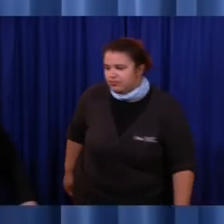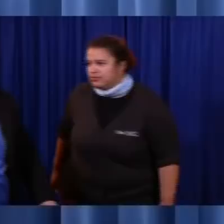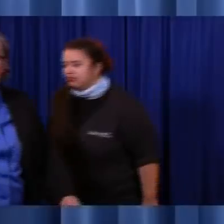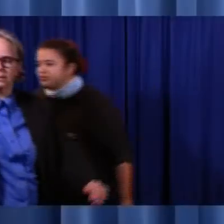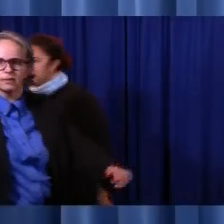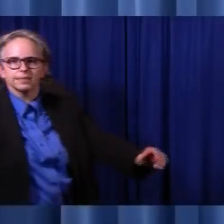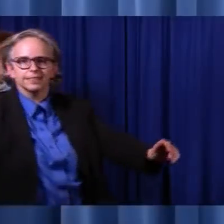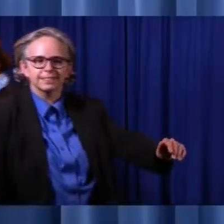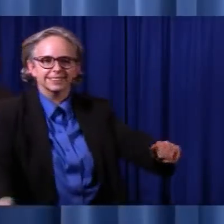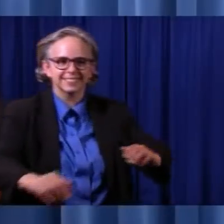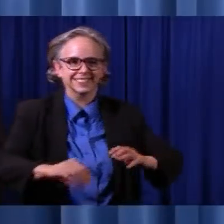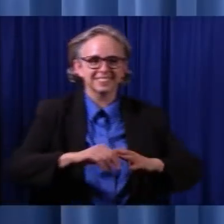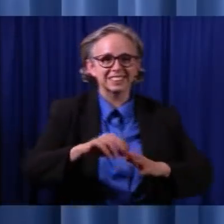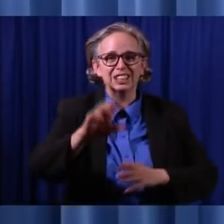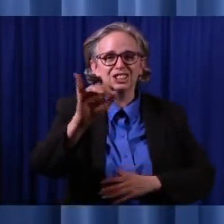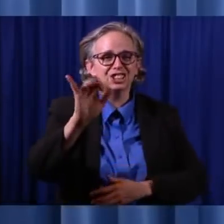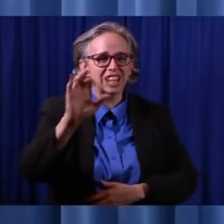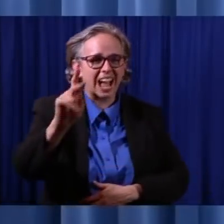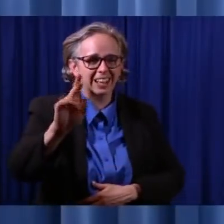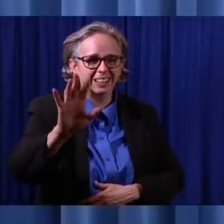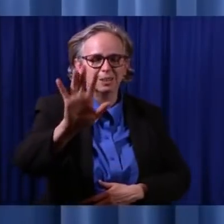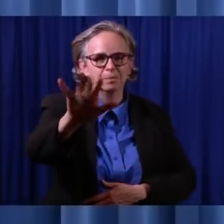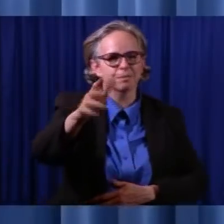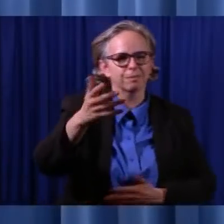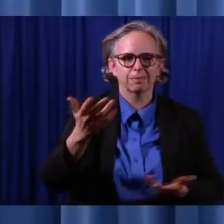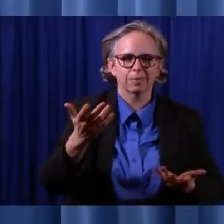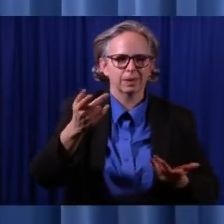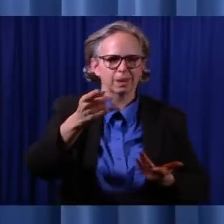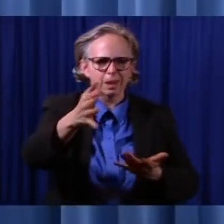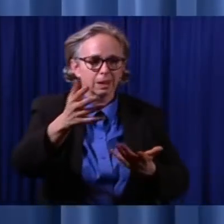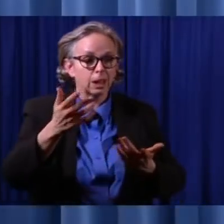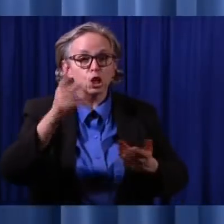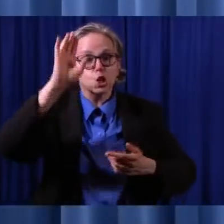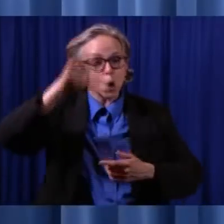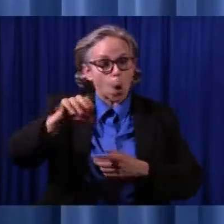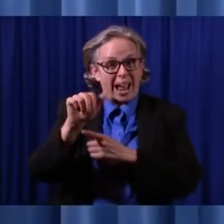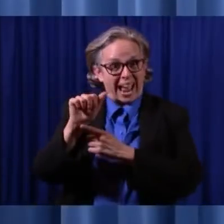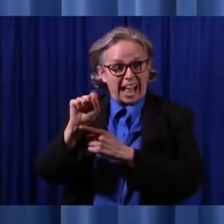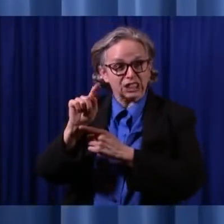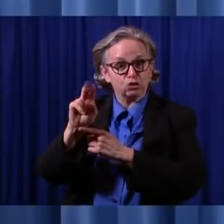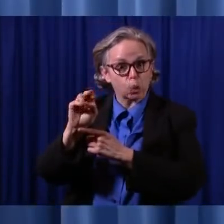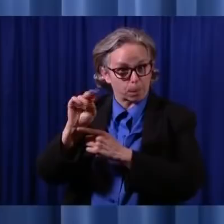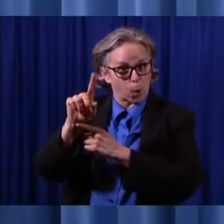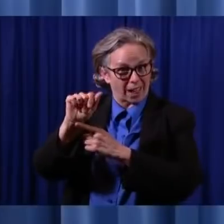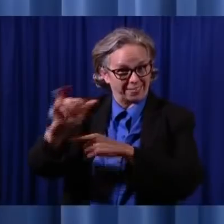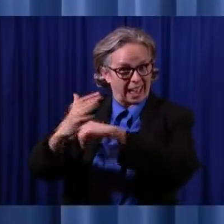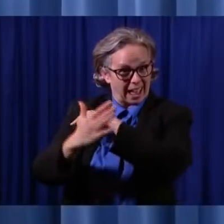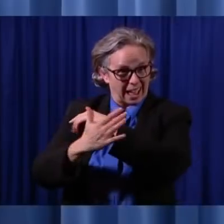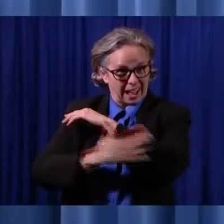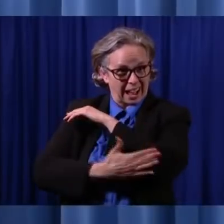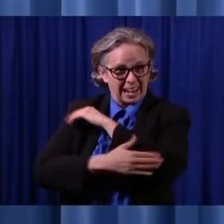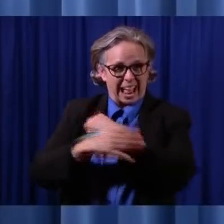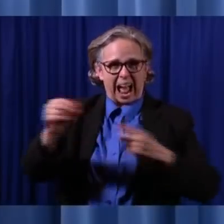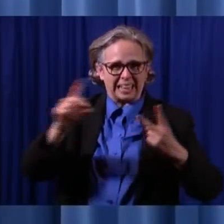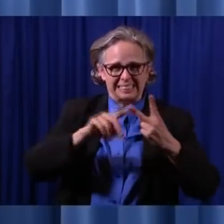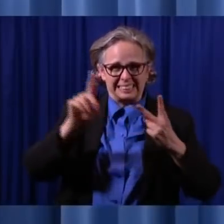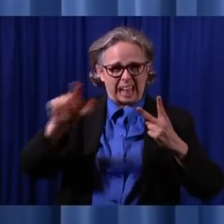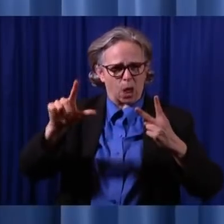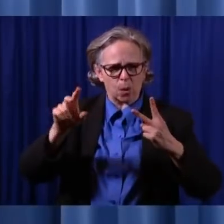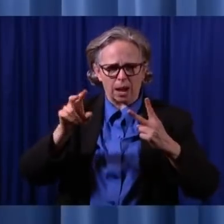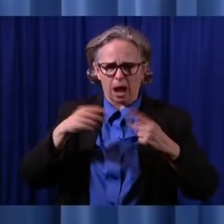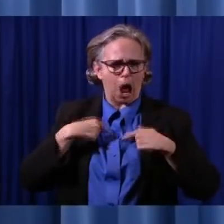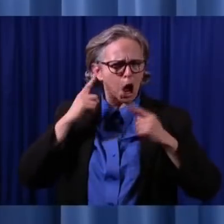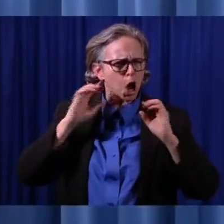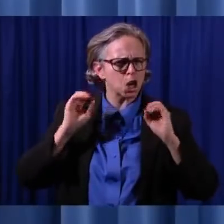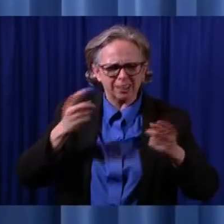Jack, I'll have to find out what's going on in Ashtabula and Delaware. I don't have any information on that. When we